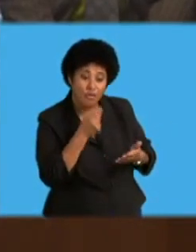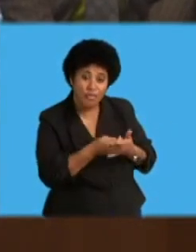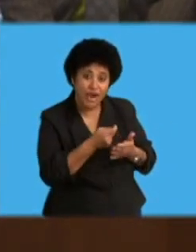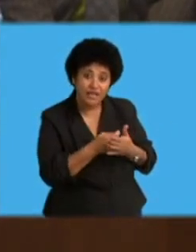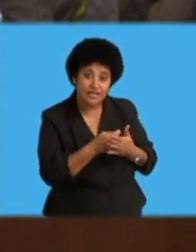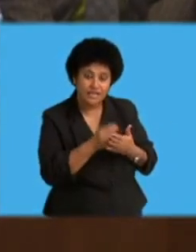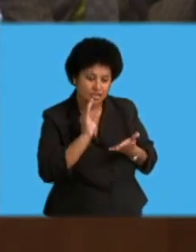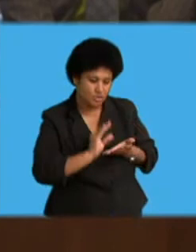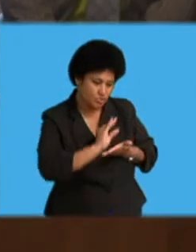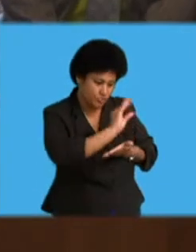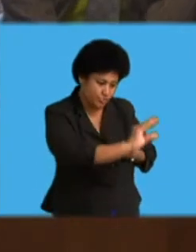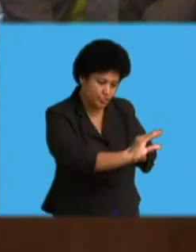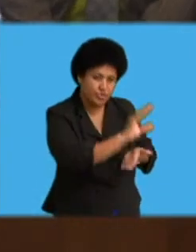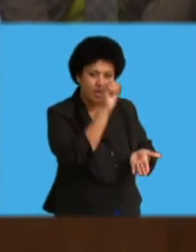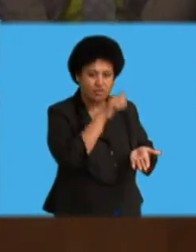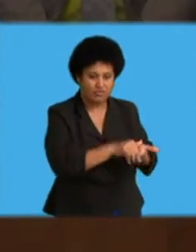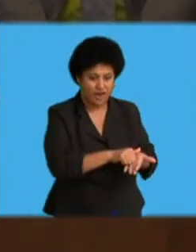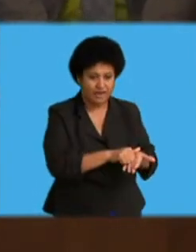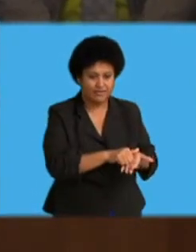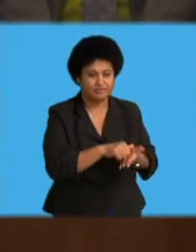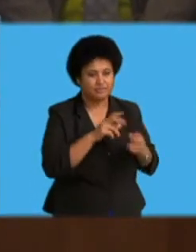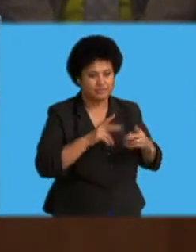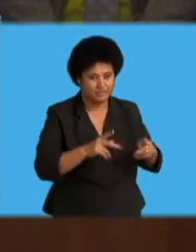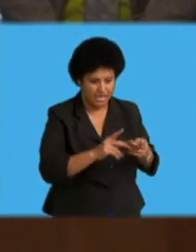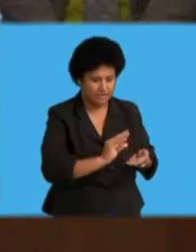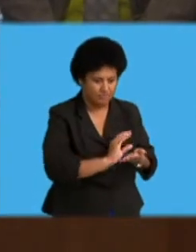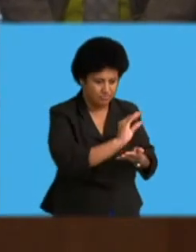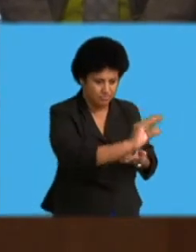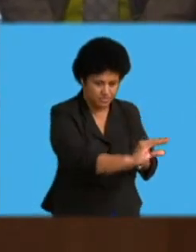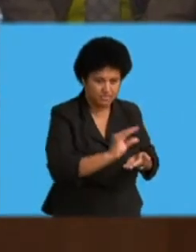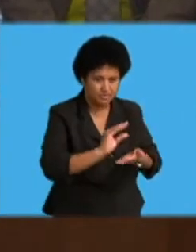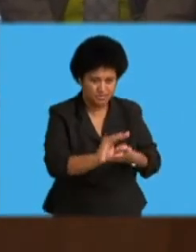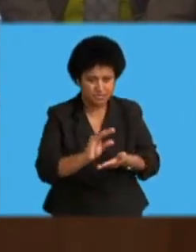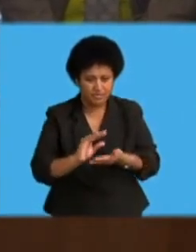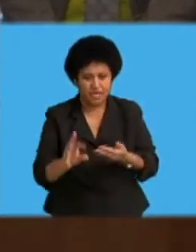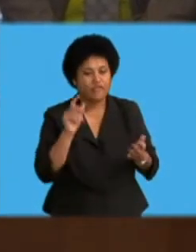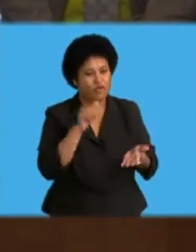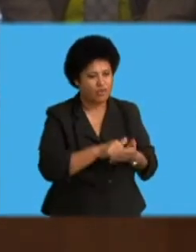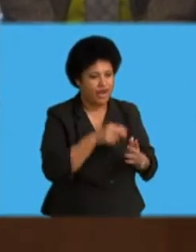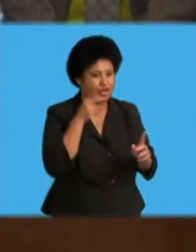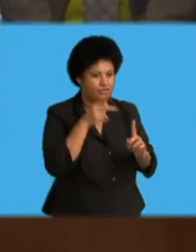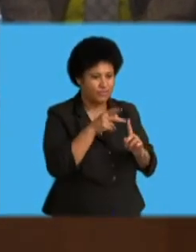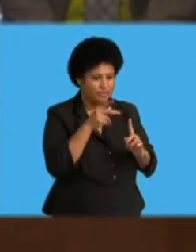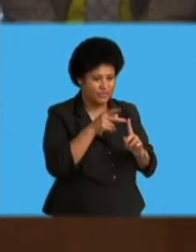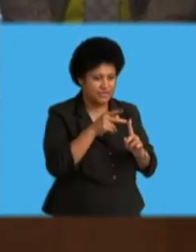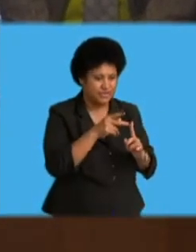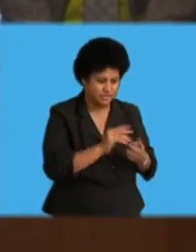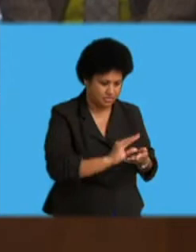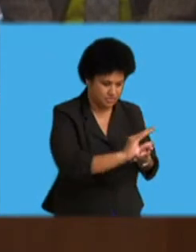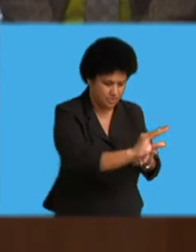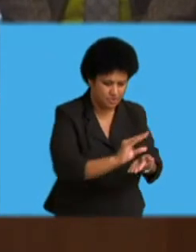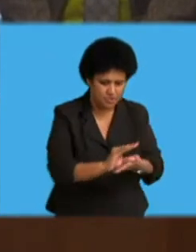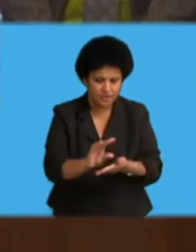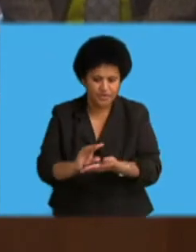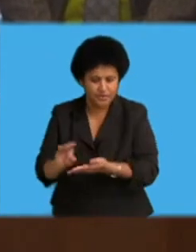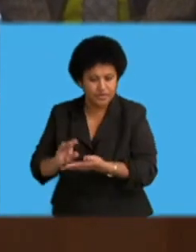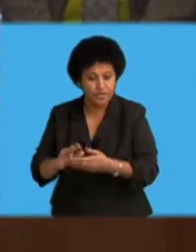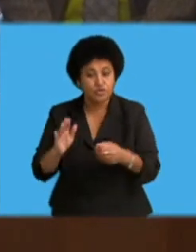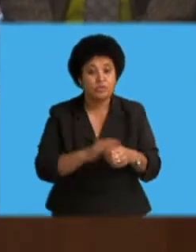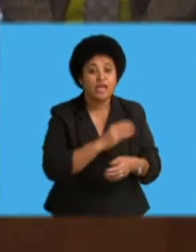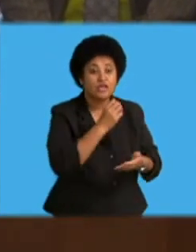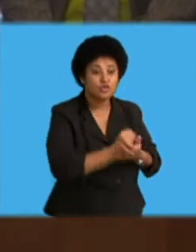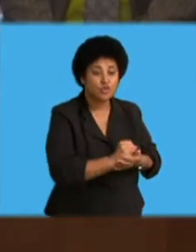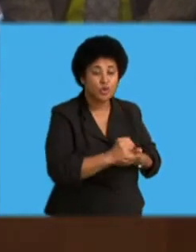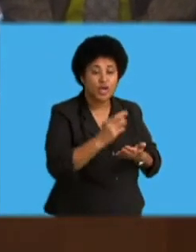right places. And your debt to GDP ratio goes down. At the same time, you have to ensure that your revenue, Madam